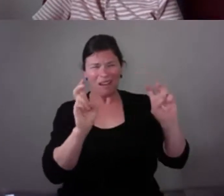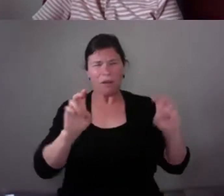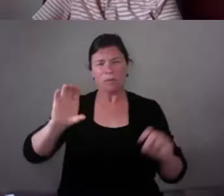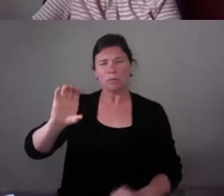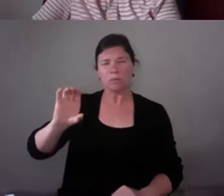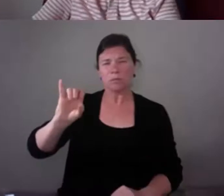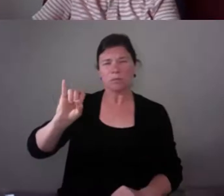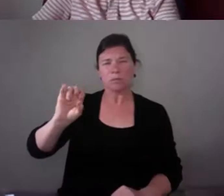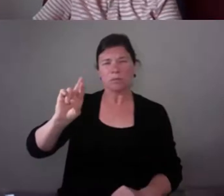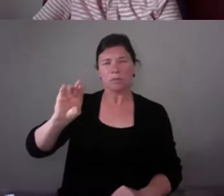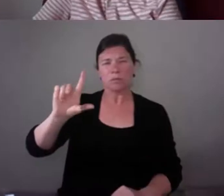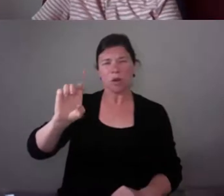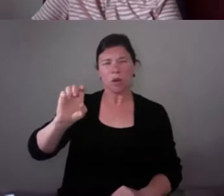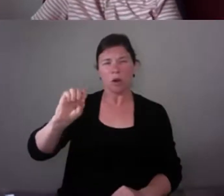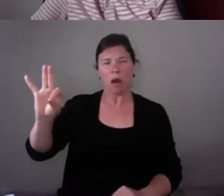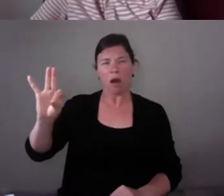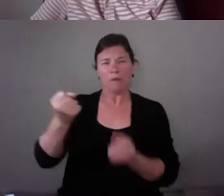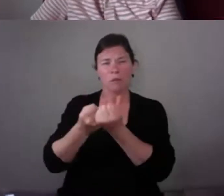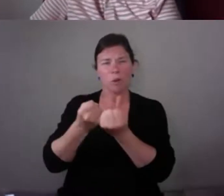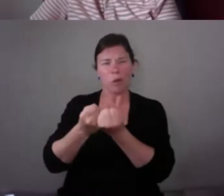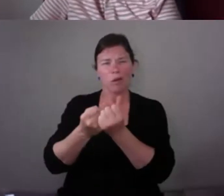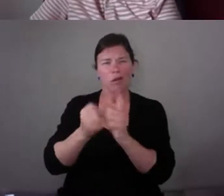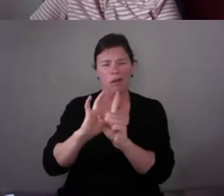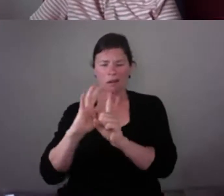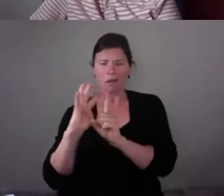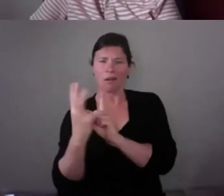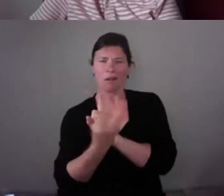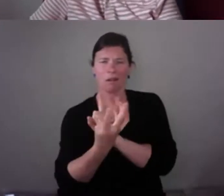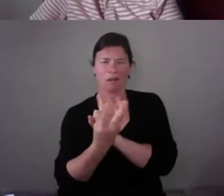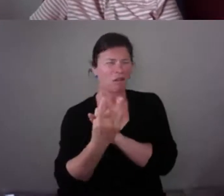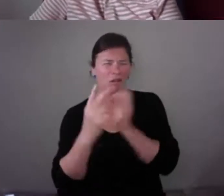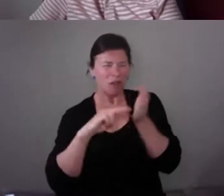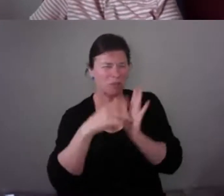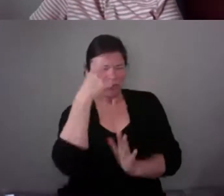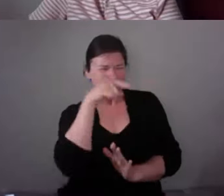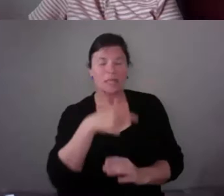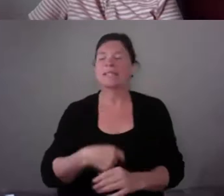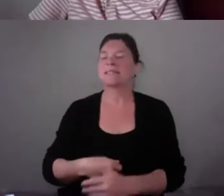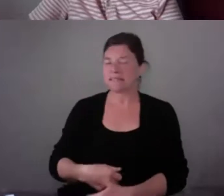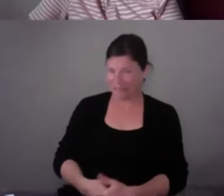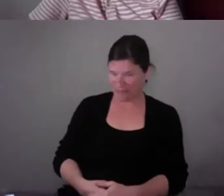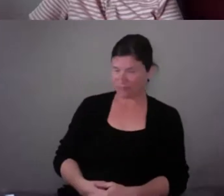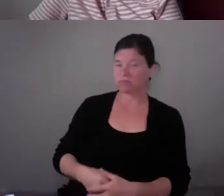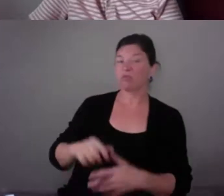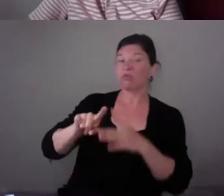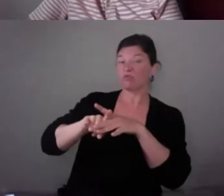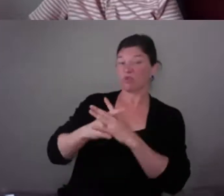for you? Sure. A circle of support started in third grade.